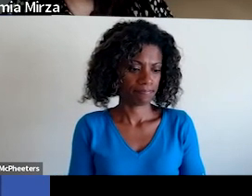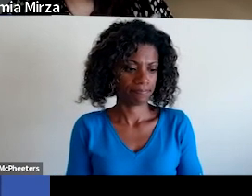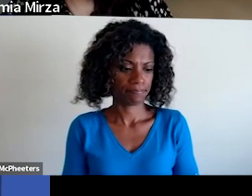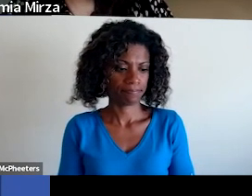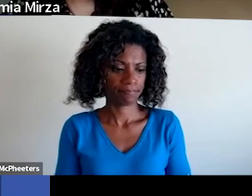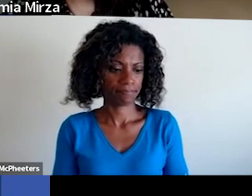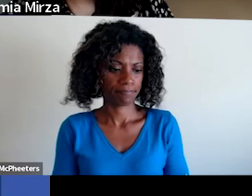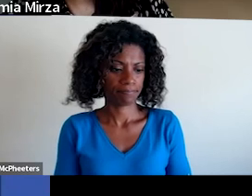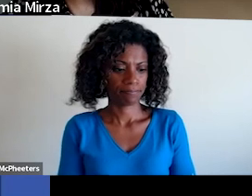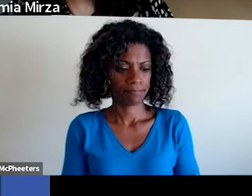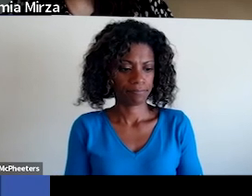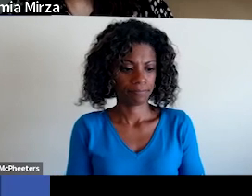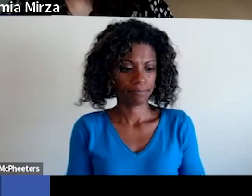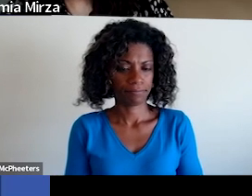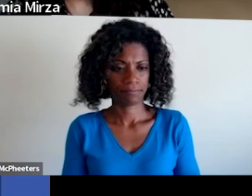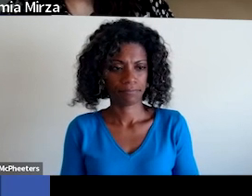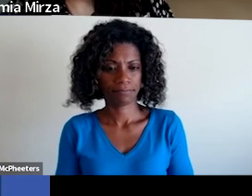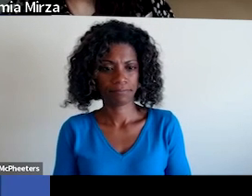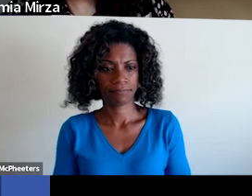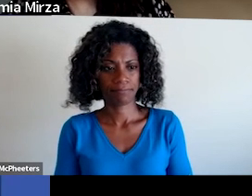to initiate this body of work?